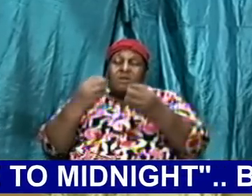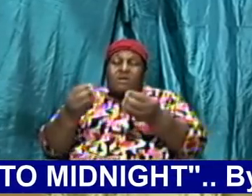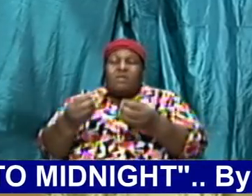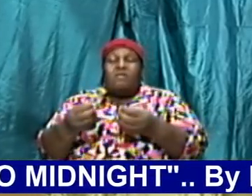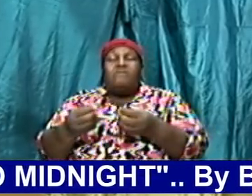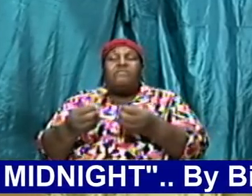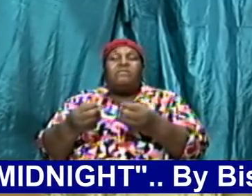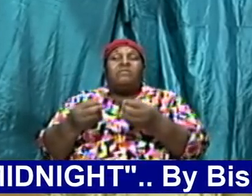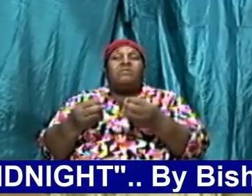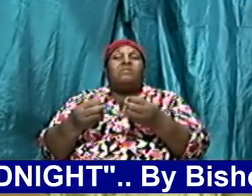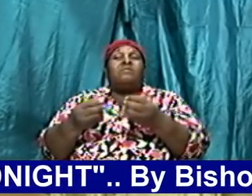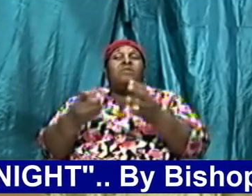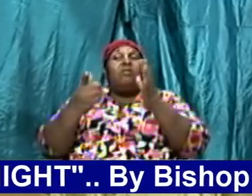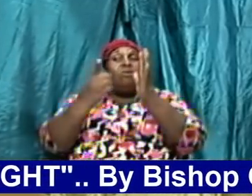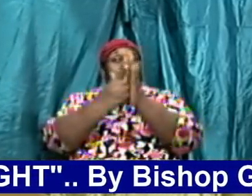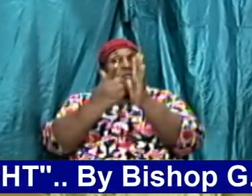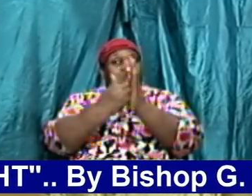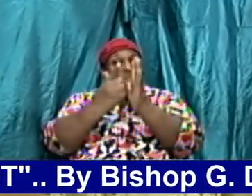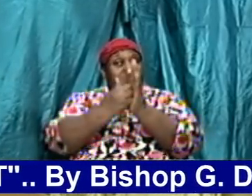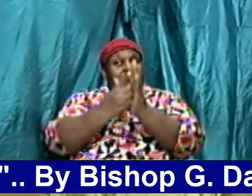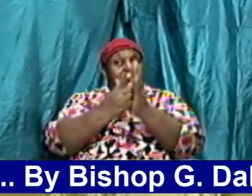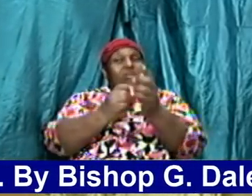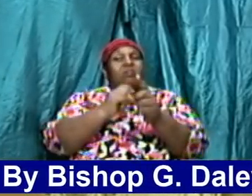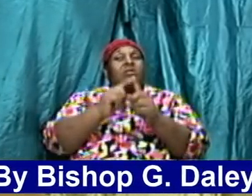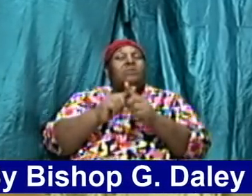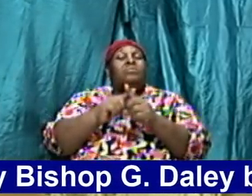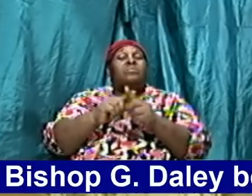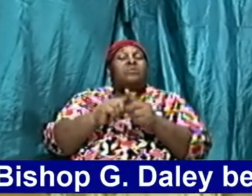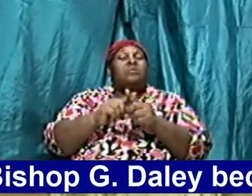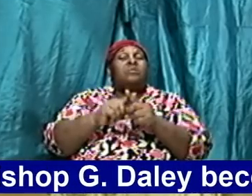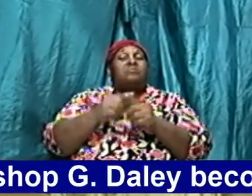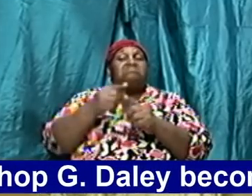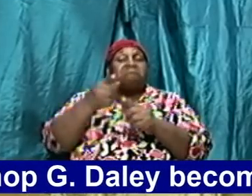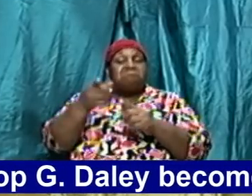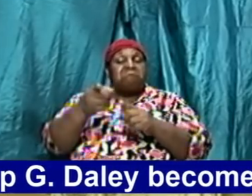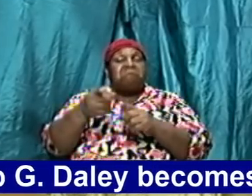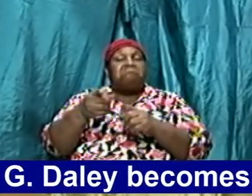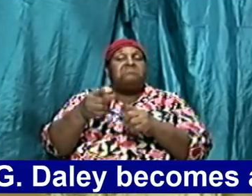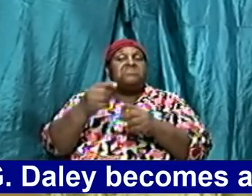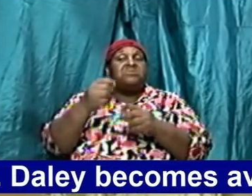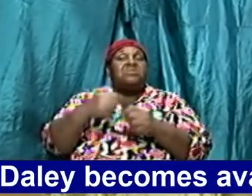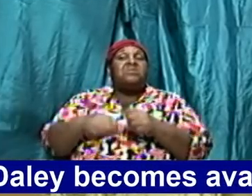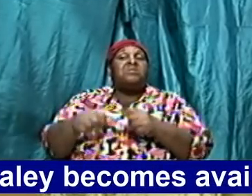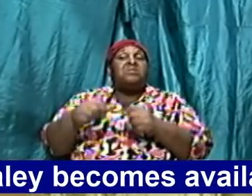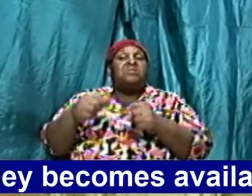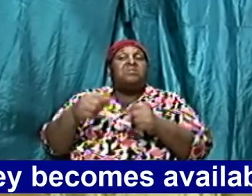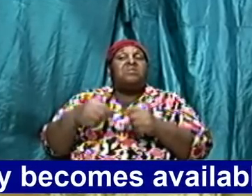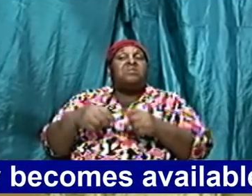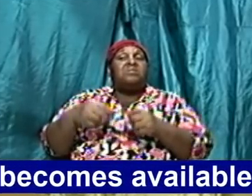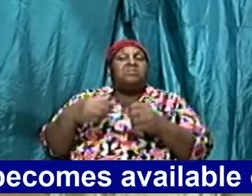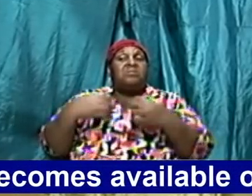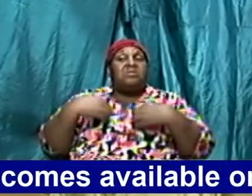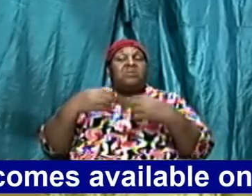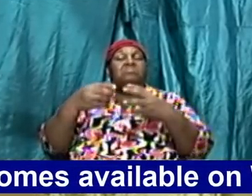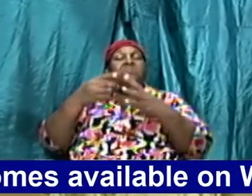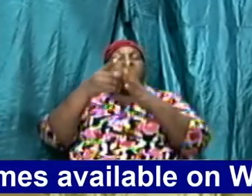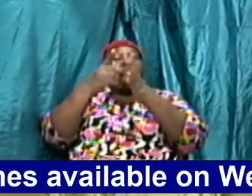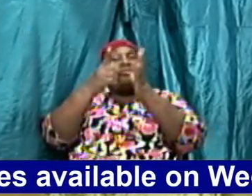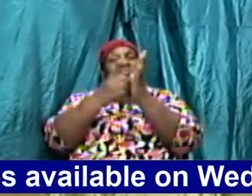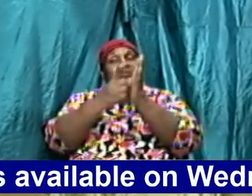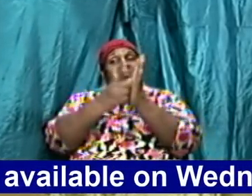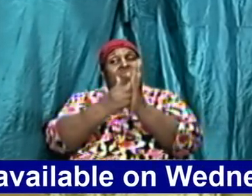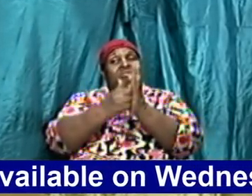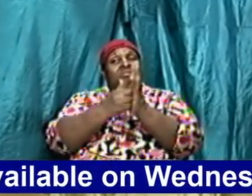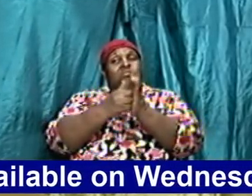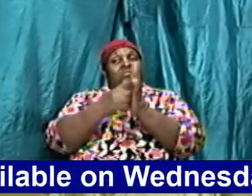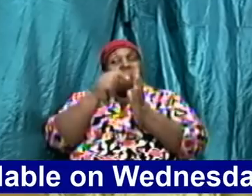community is when he is circumcised according to the Abrahamic covenant. Men and brethren, we're going to